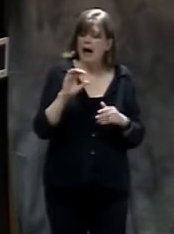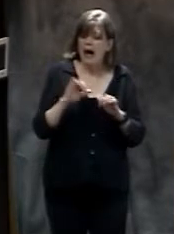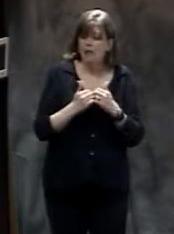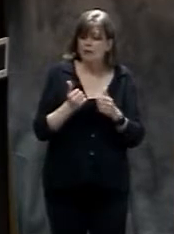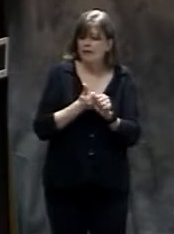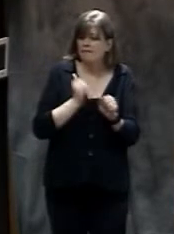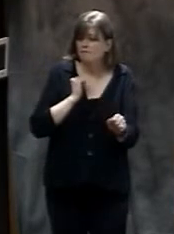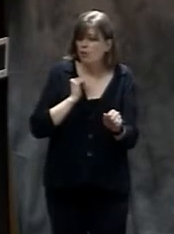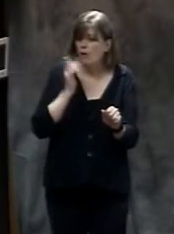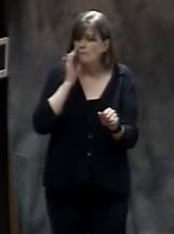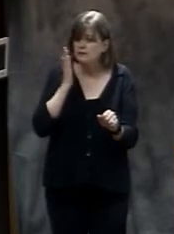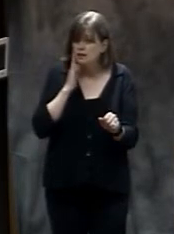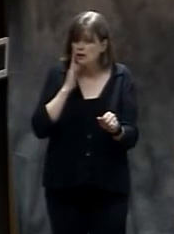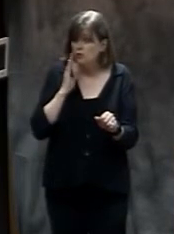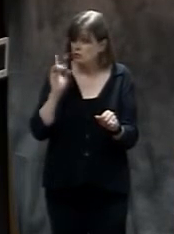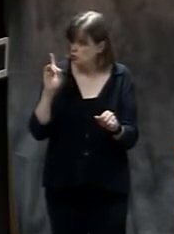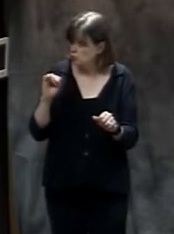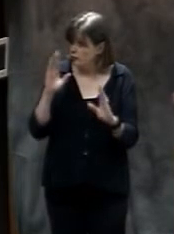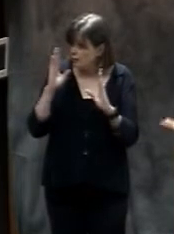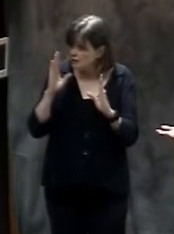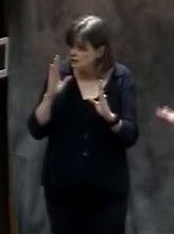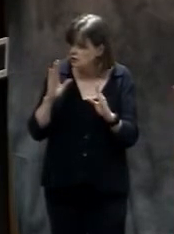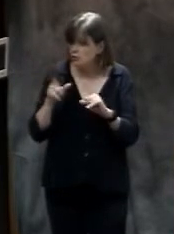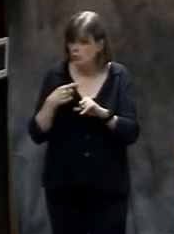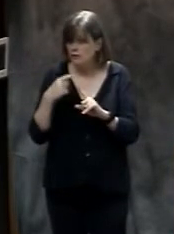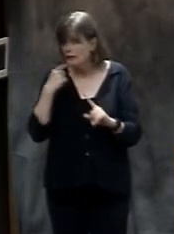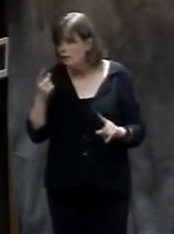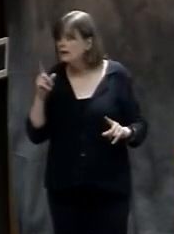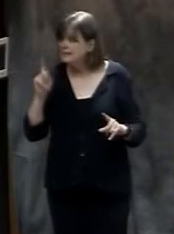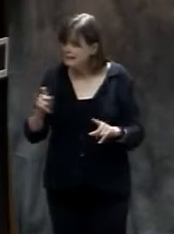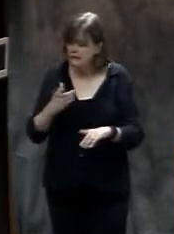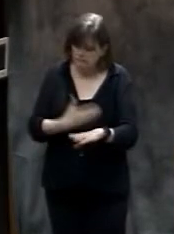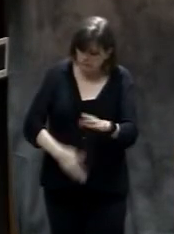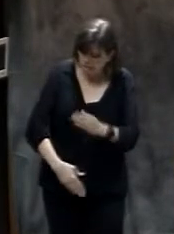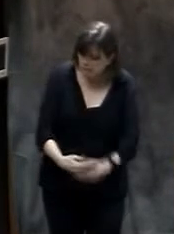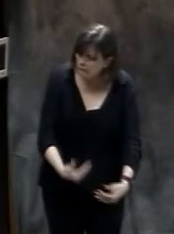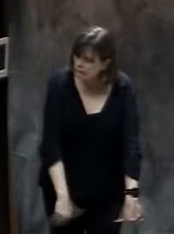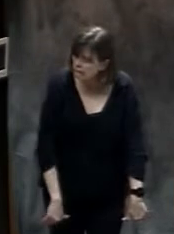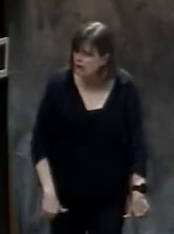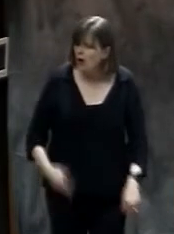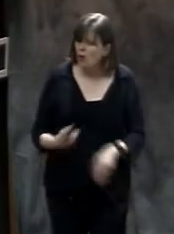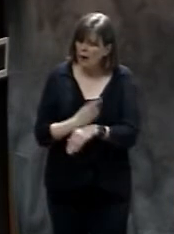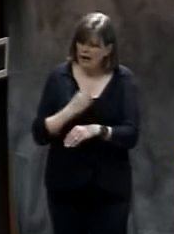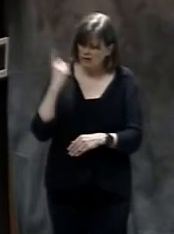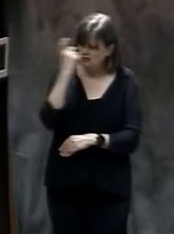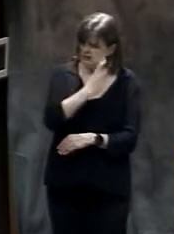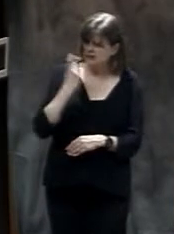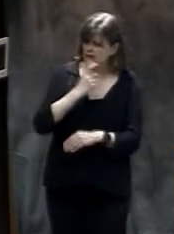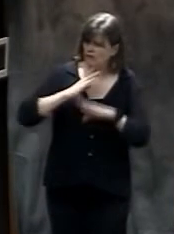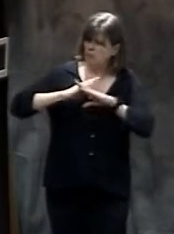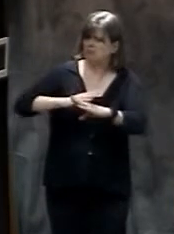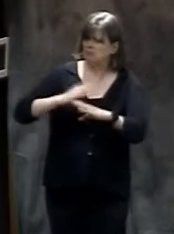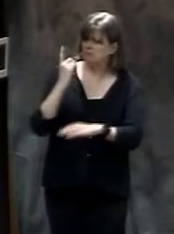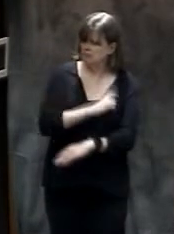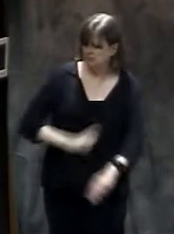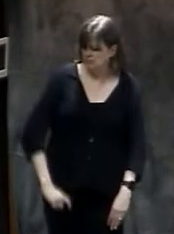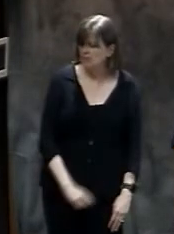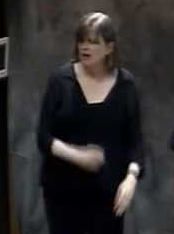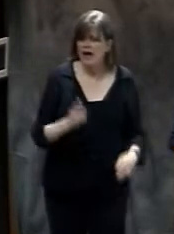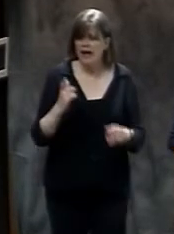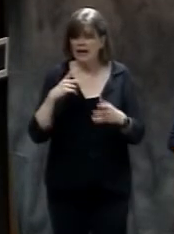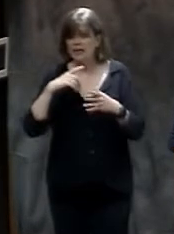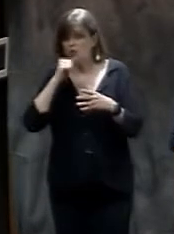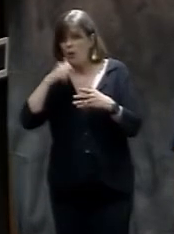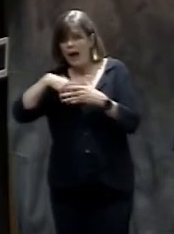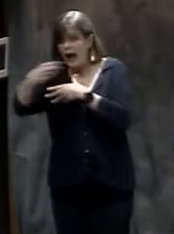wearing long sleeves and long pants, wearing repellent, staying indoors during the peak biting times? And do they